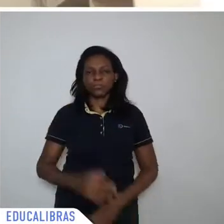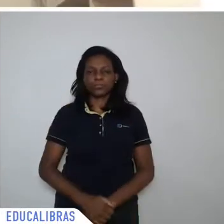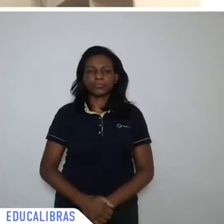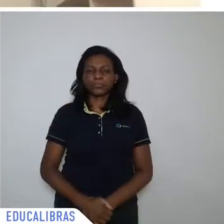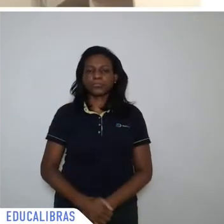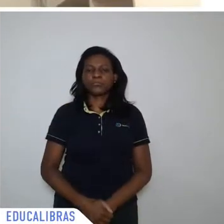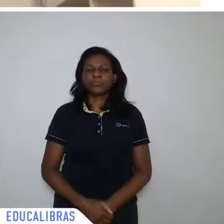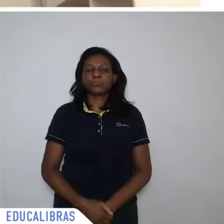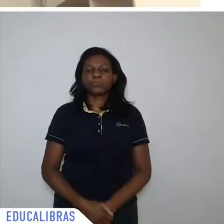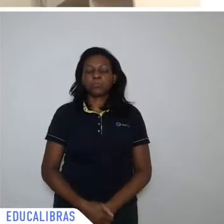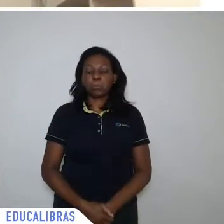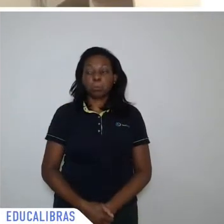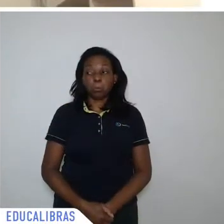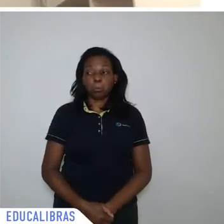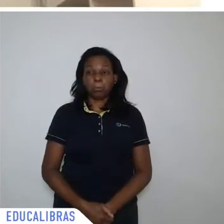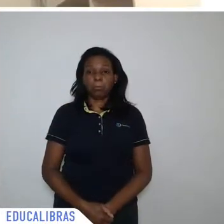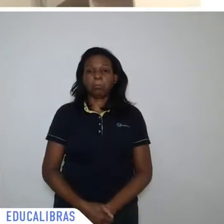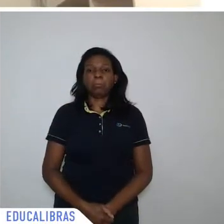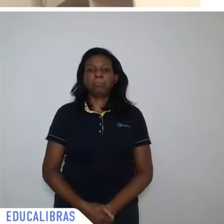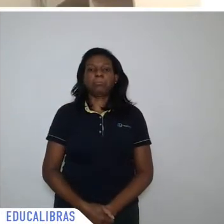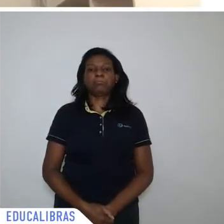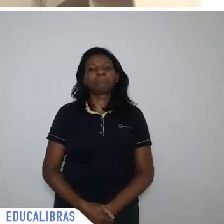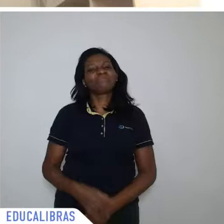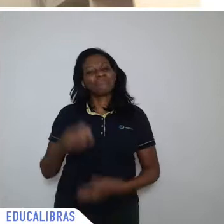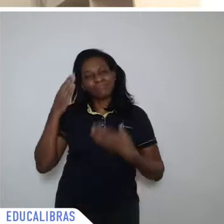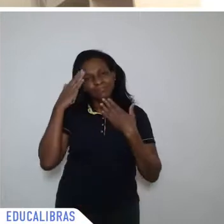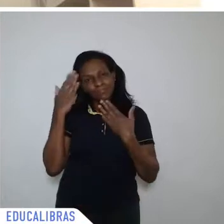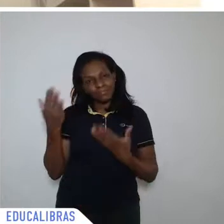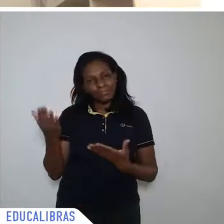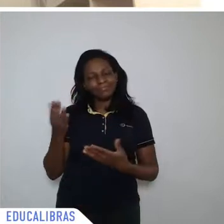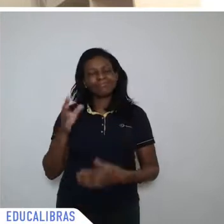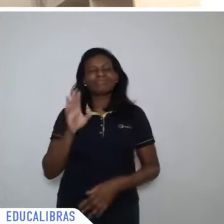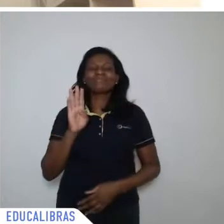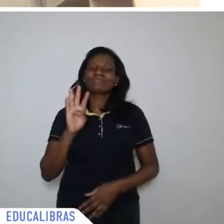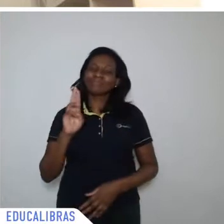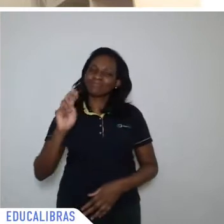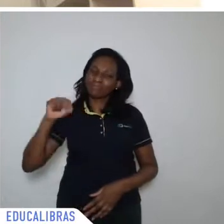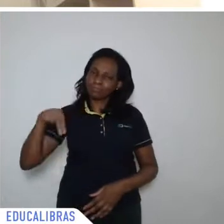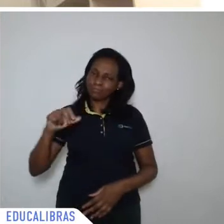all kinds of violence. Thank you very much.